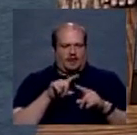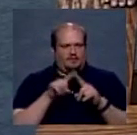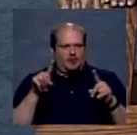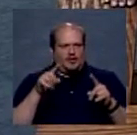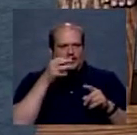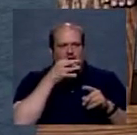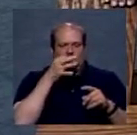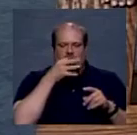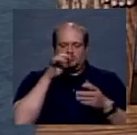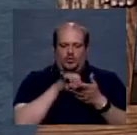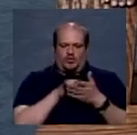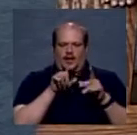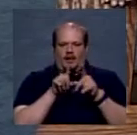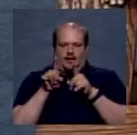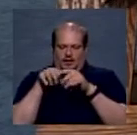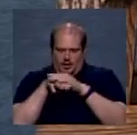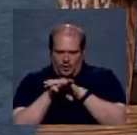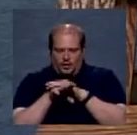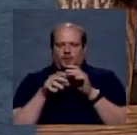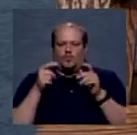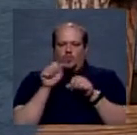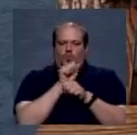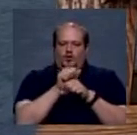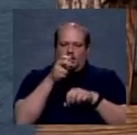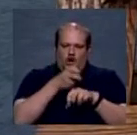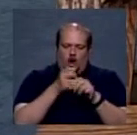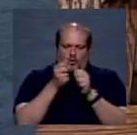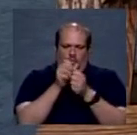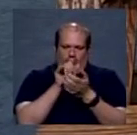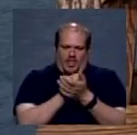soon as they can get in, because they've been working hard with